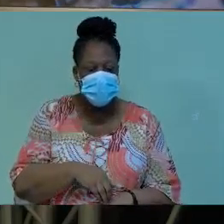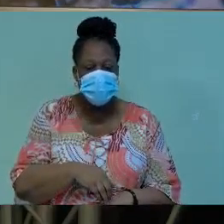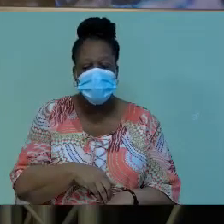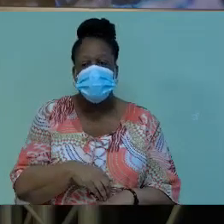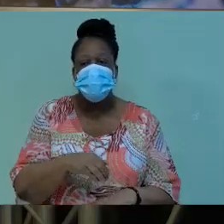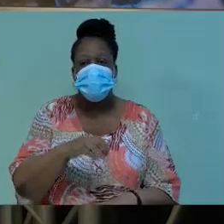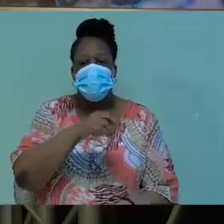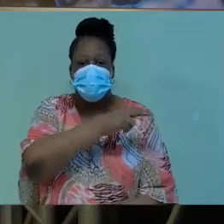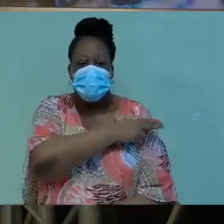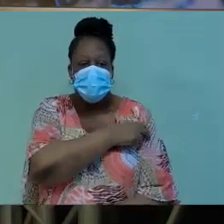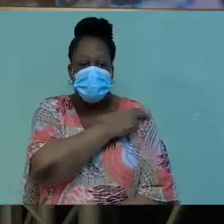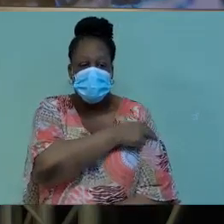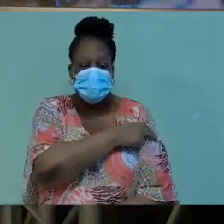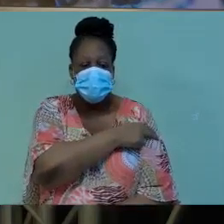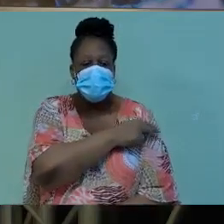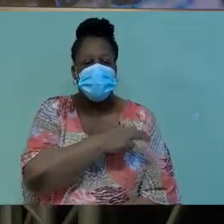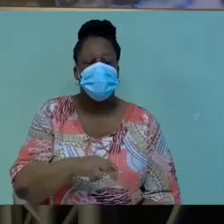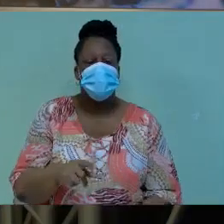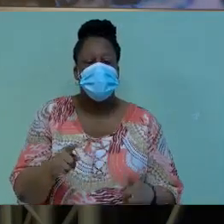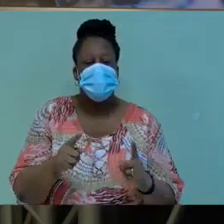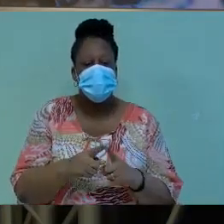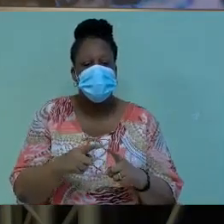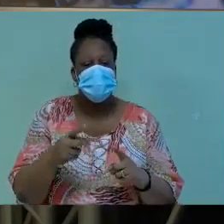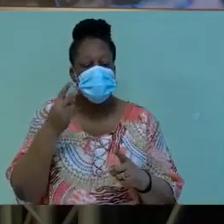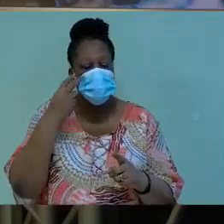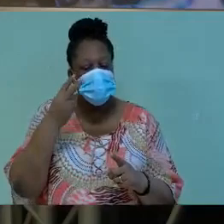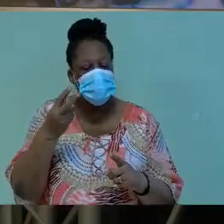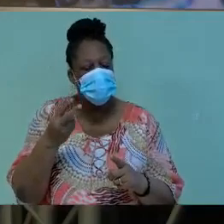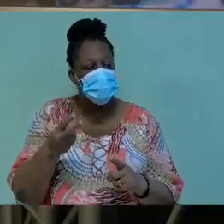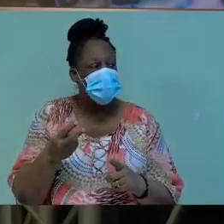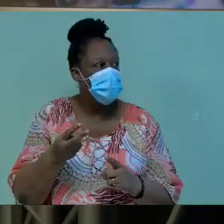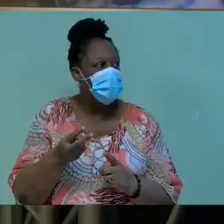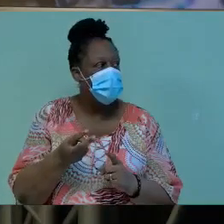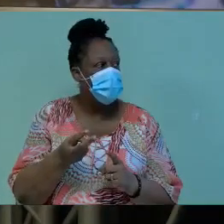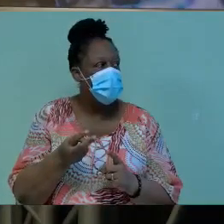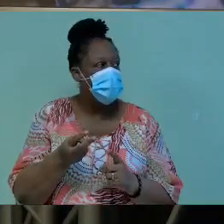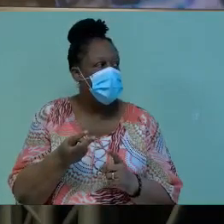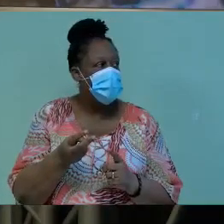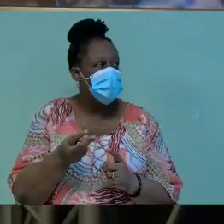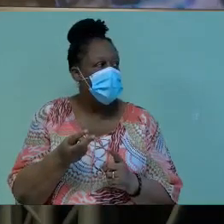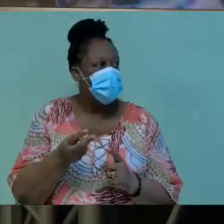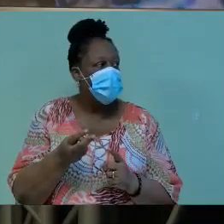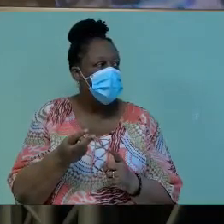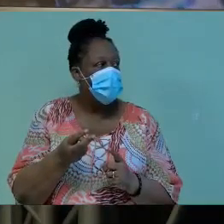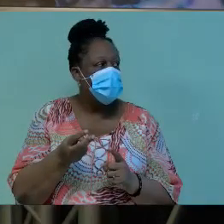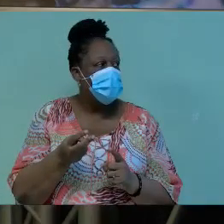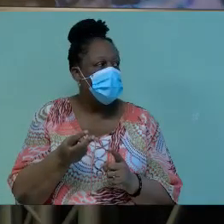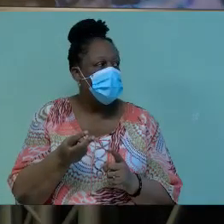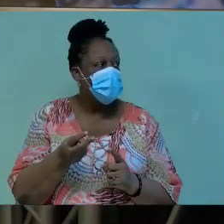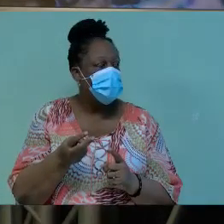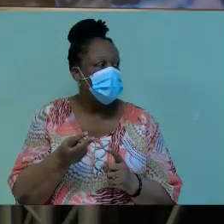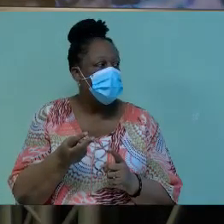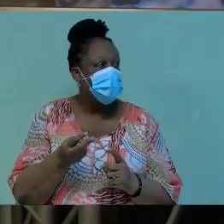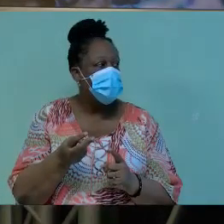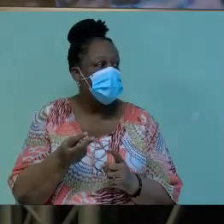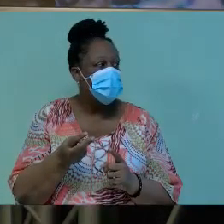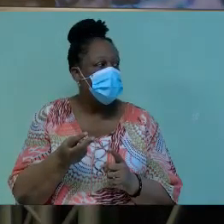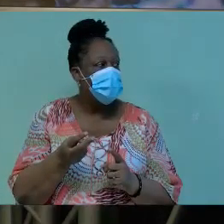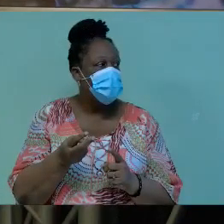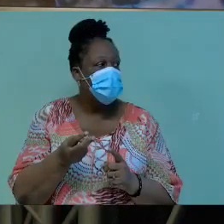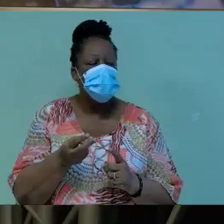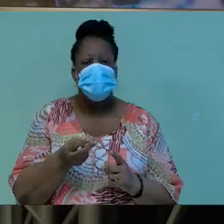Florence General Hospital during the COVID crisis. Of the audit basically was to audit